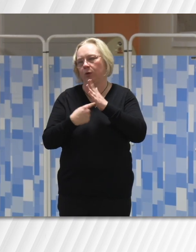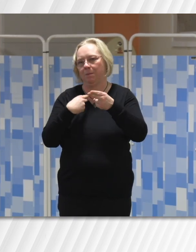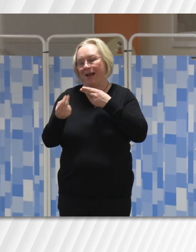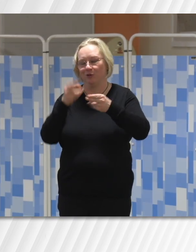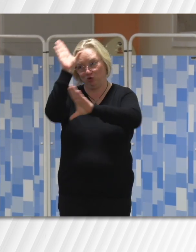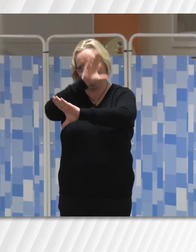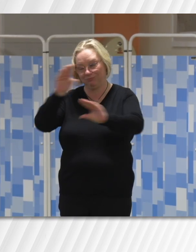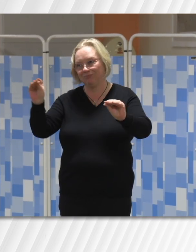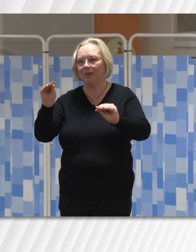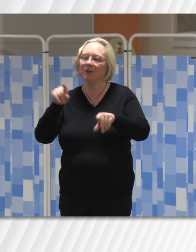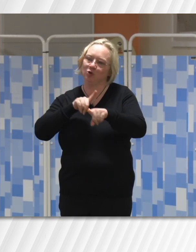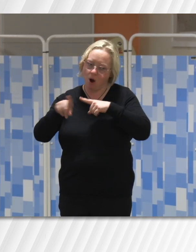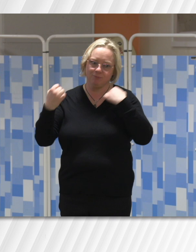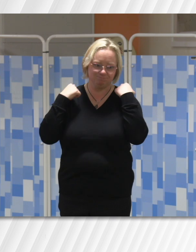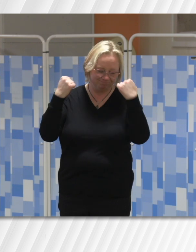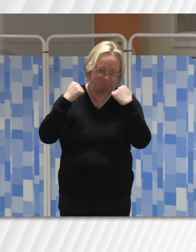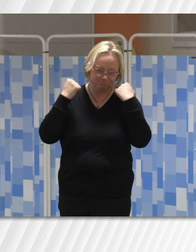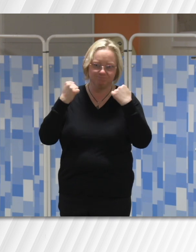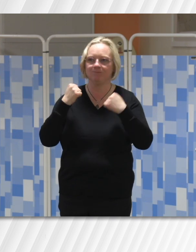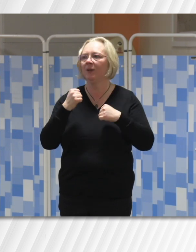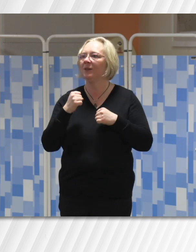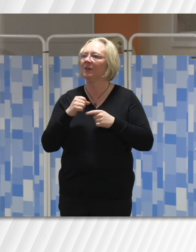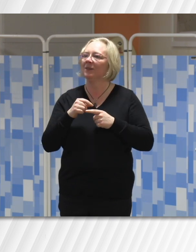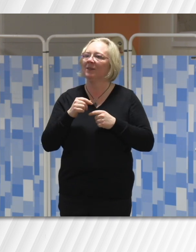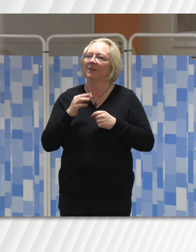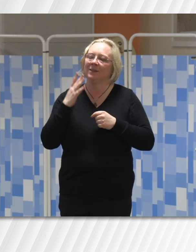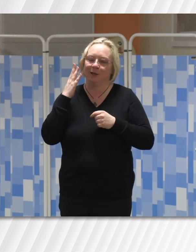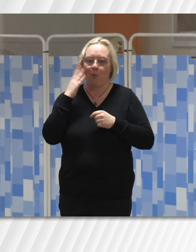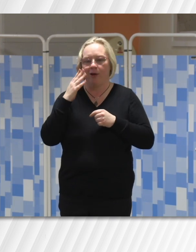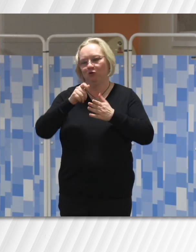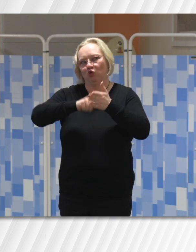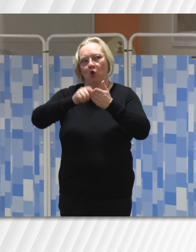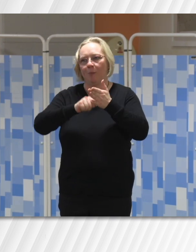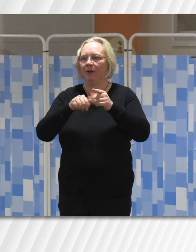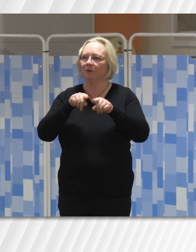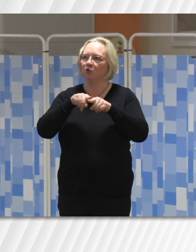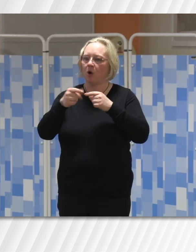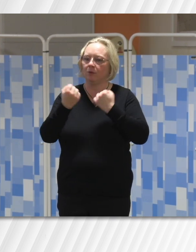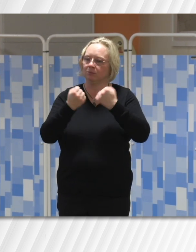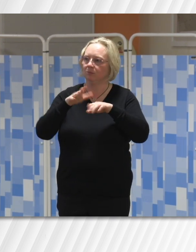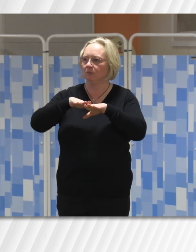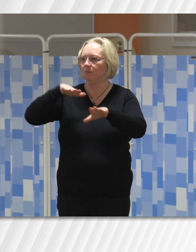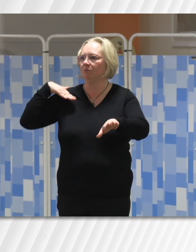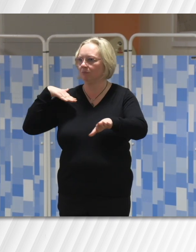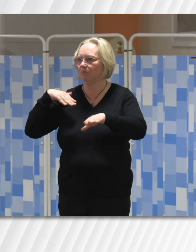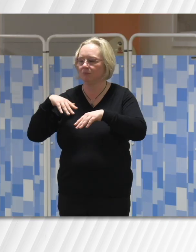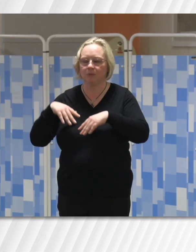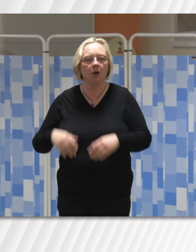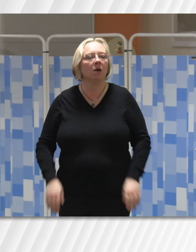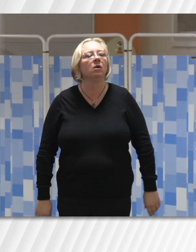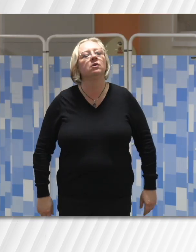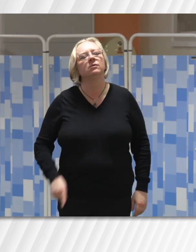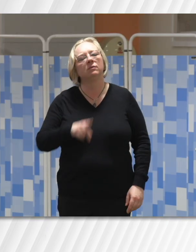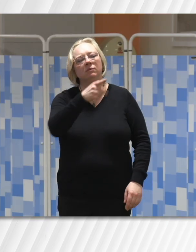take the stairs if you can, park further away from the door of the supermarket. What's the question? We have a question online. Is there a